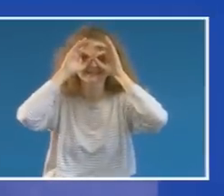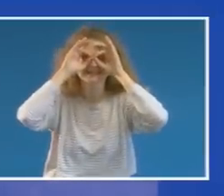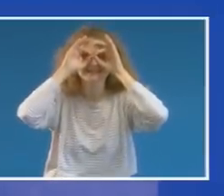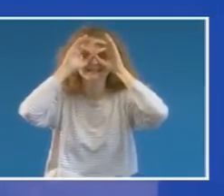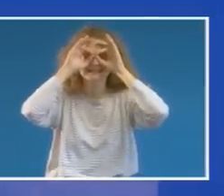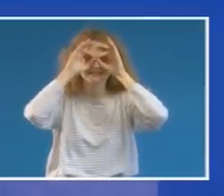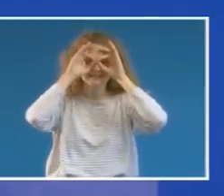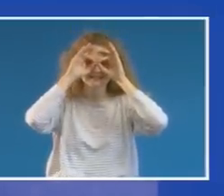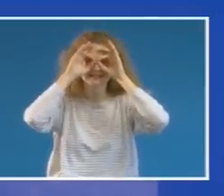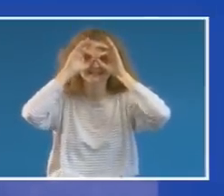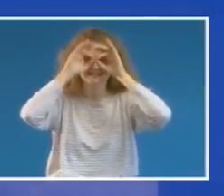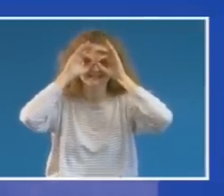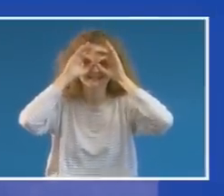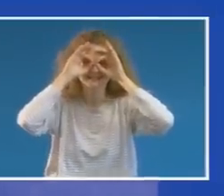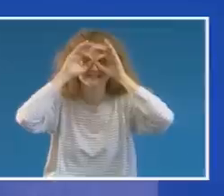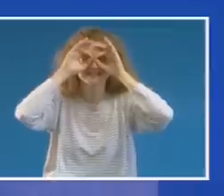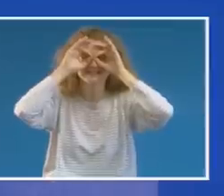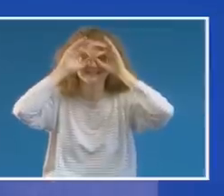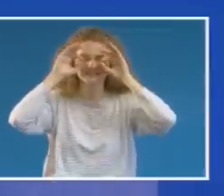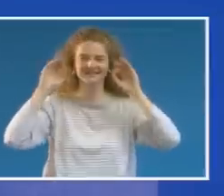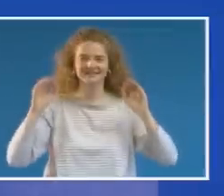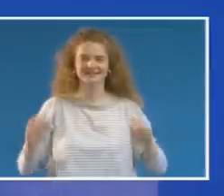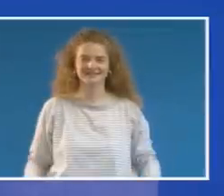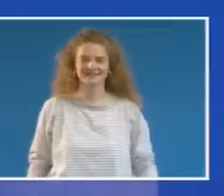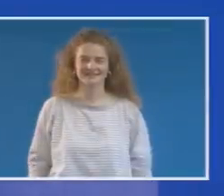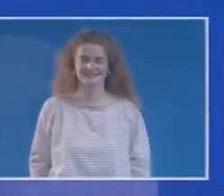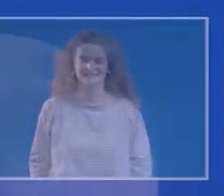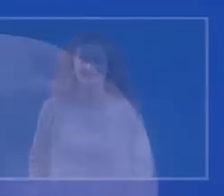Tu-whit, tu-whoo, tu-whit, tu-whoo.